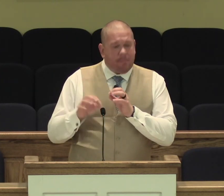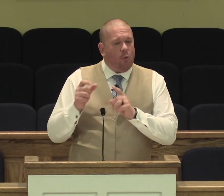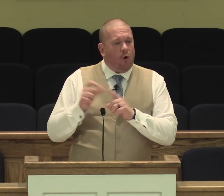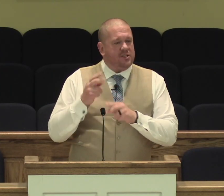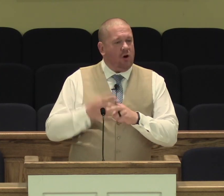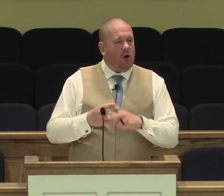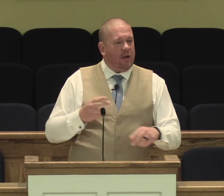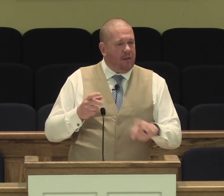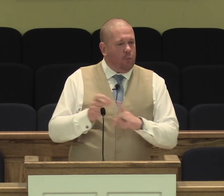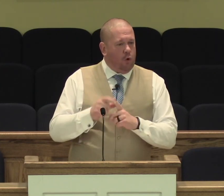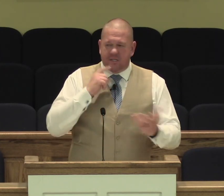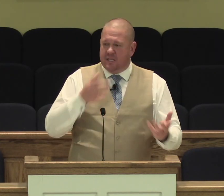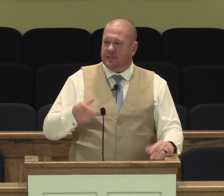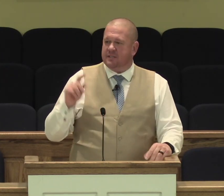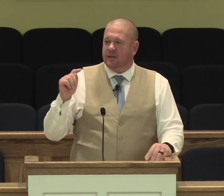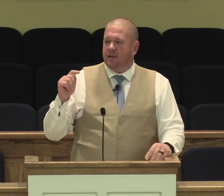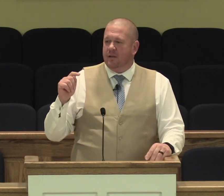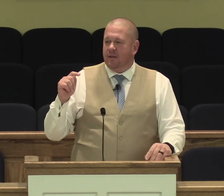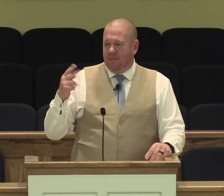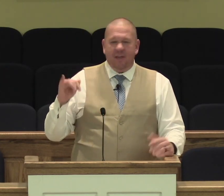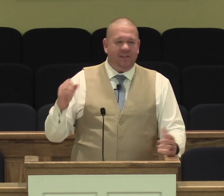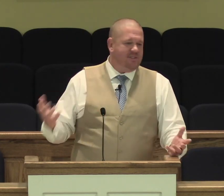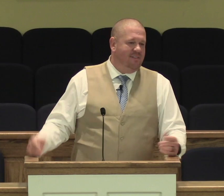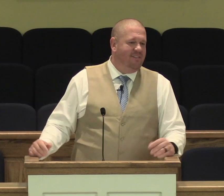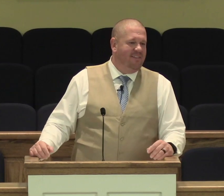it's a simple word it's called, and the word is